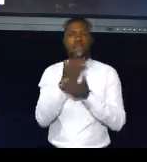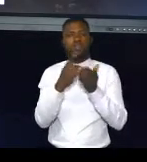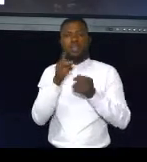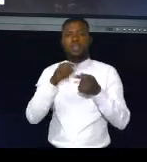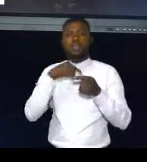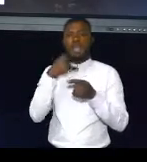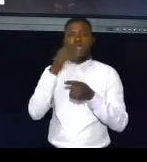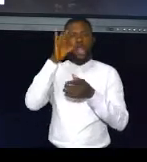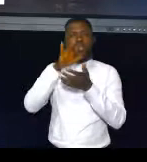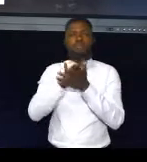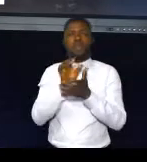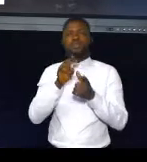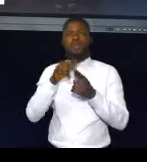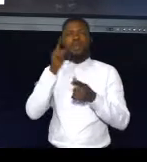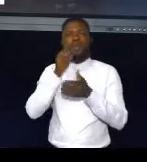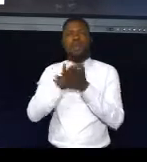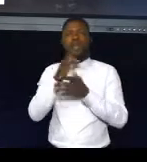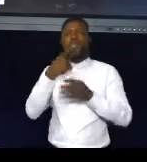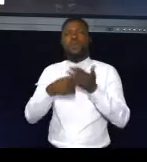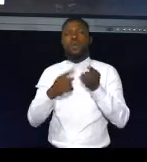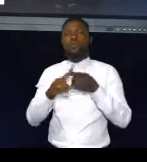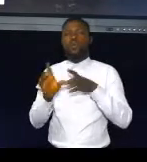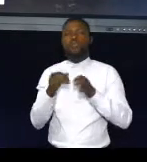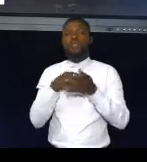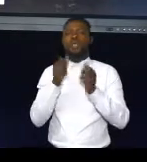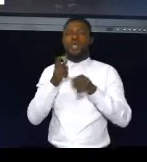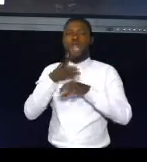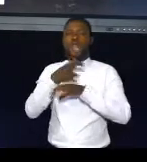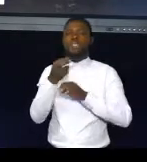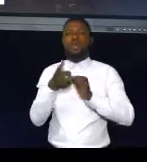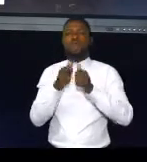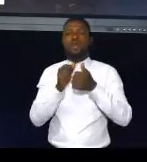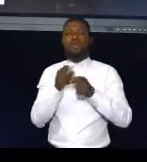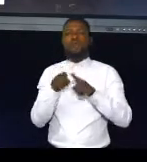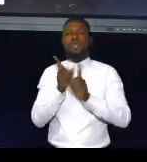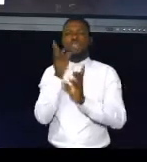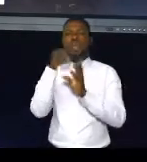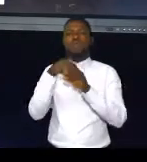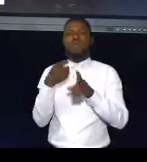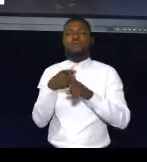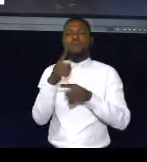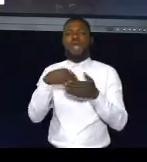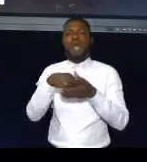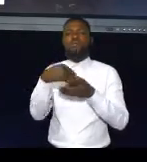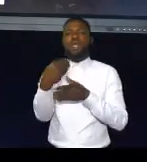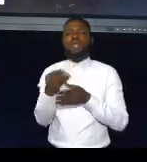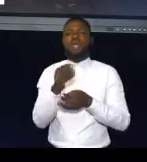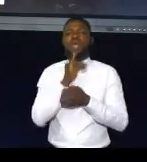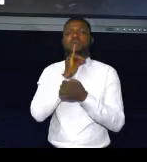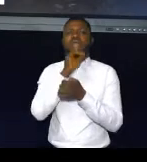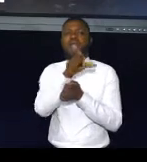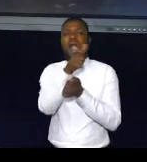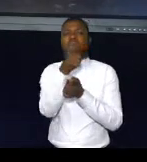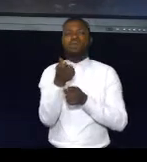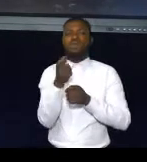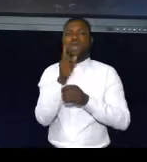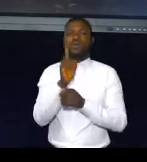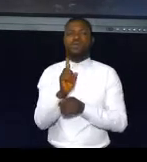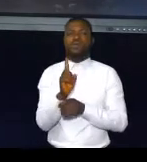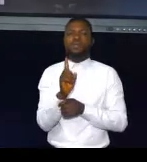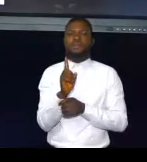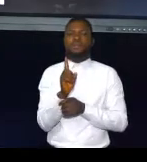they allow somebody telling the husband what to do or the wife on what to do. It could cause a problem. So interference from